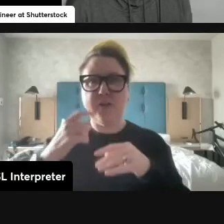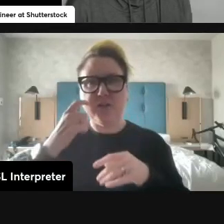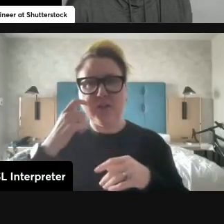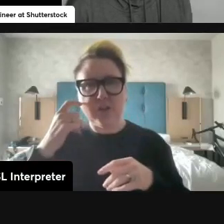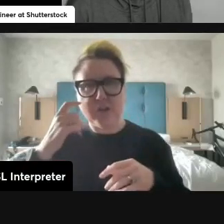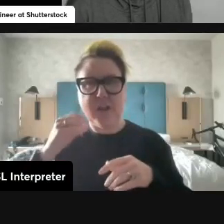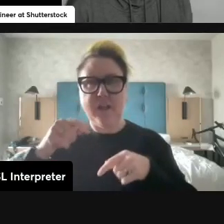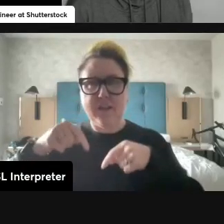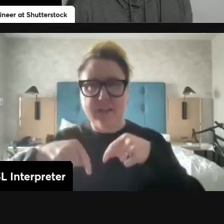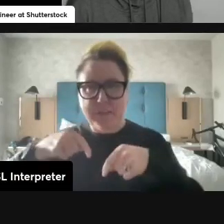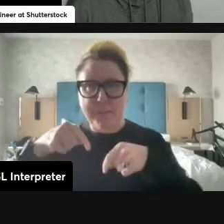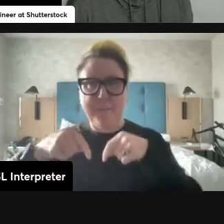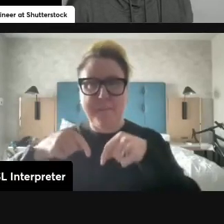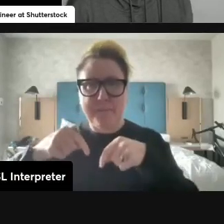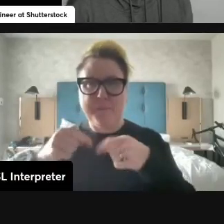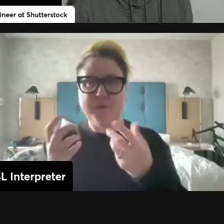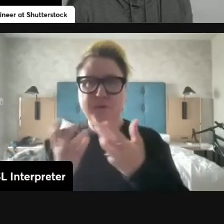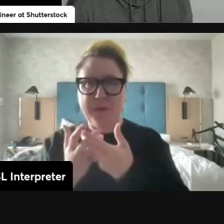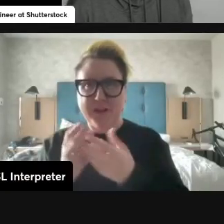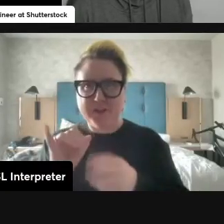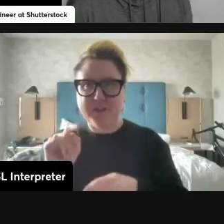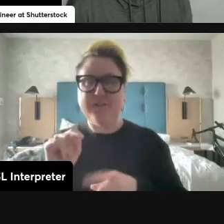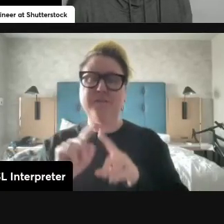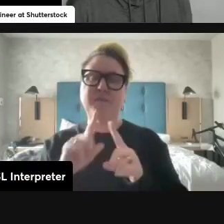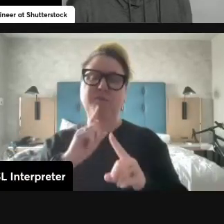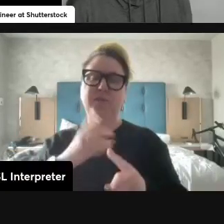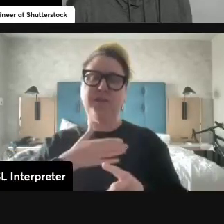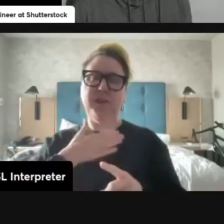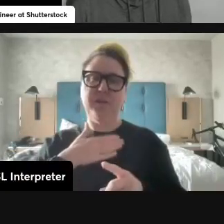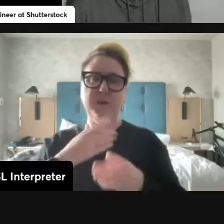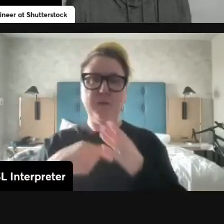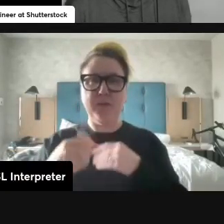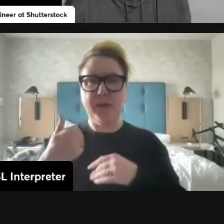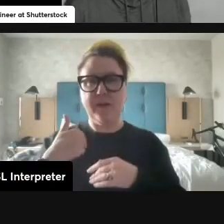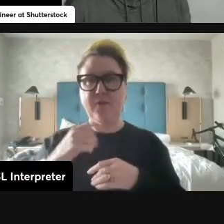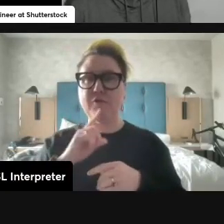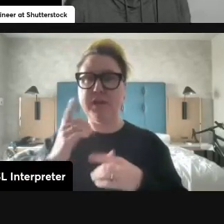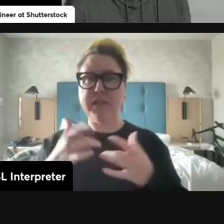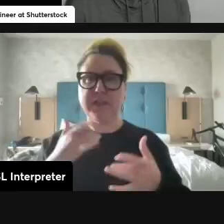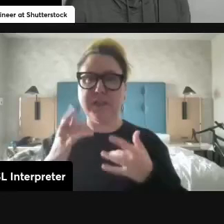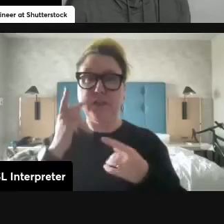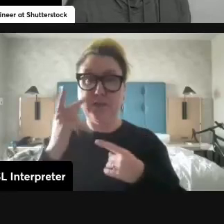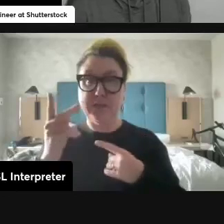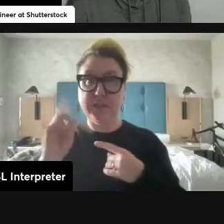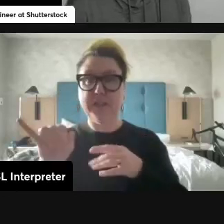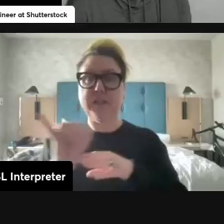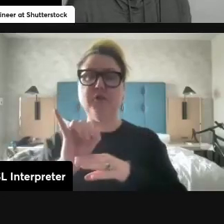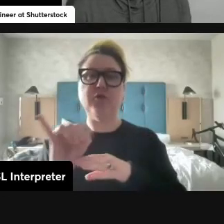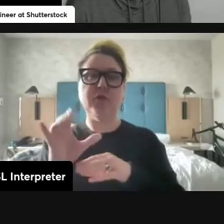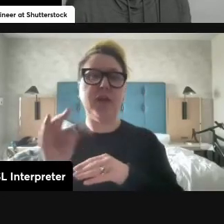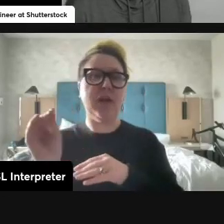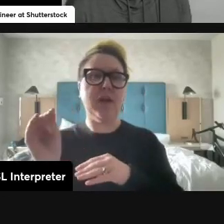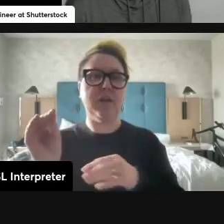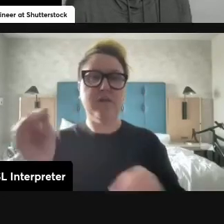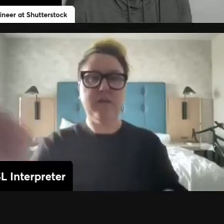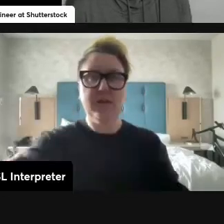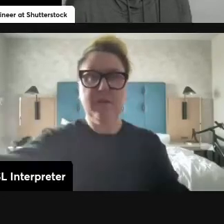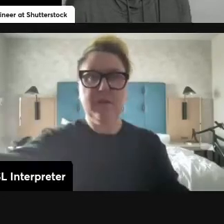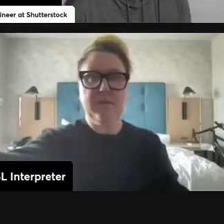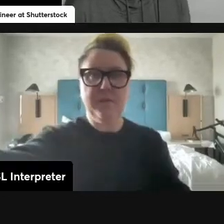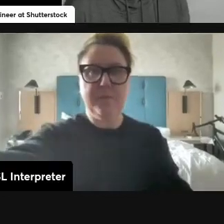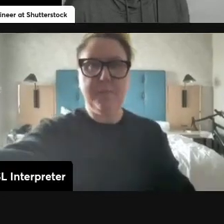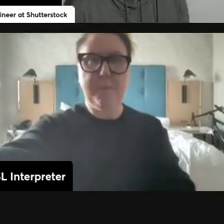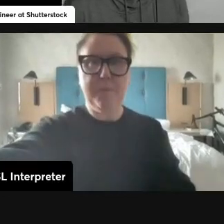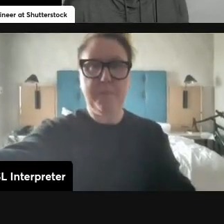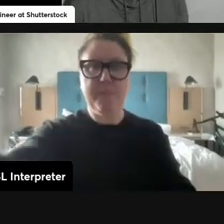it. But we're really happy with what we've got, and we're really excited to see the industry and the just overall